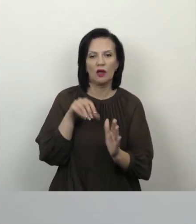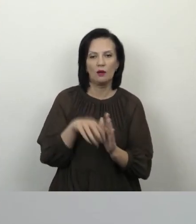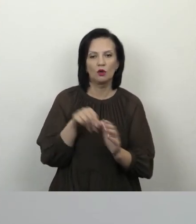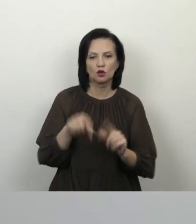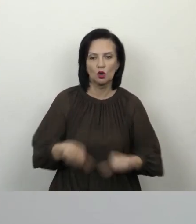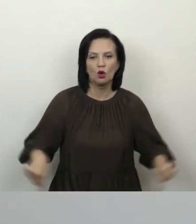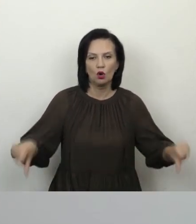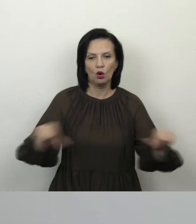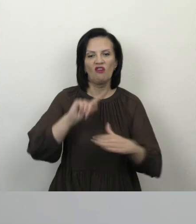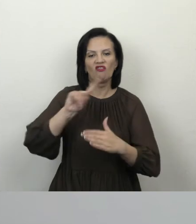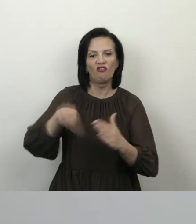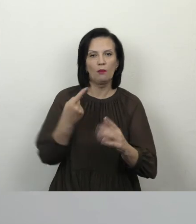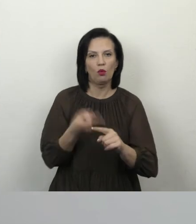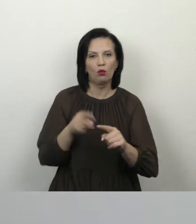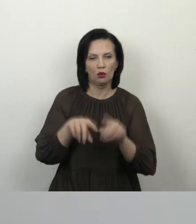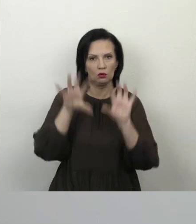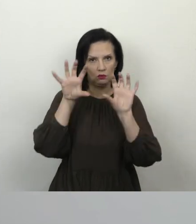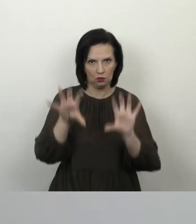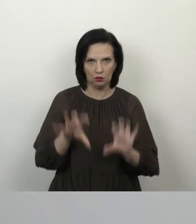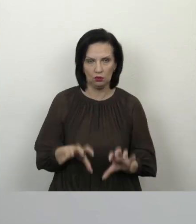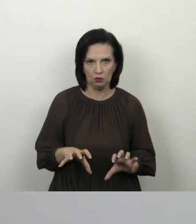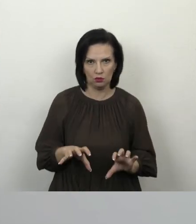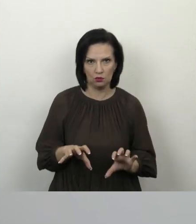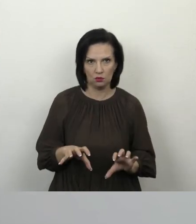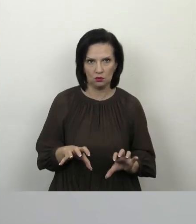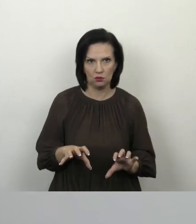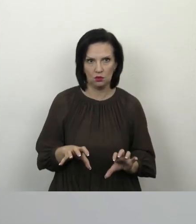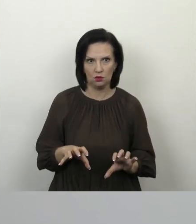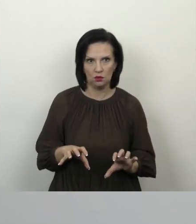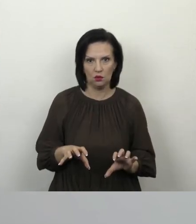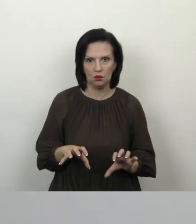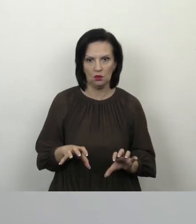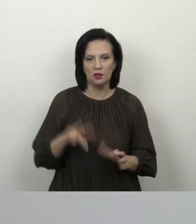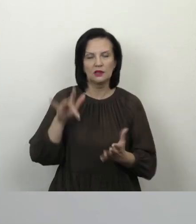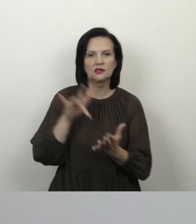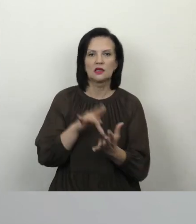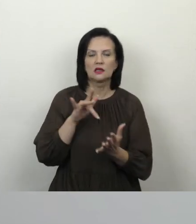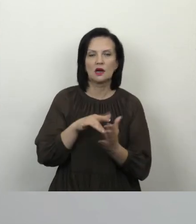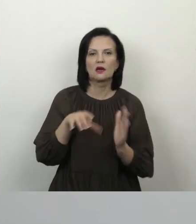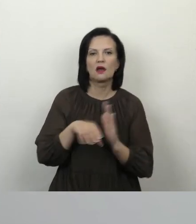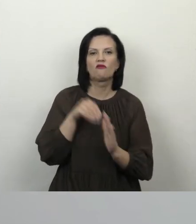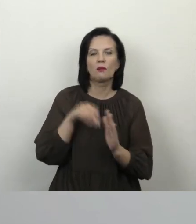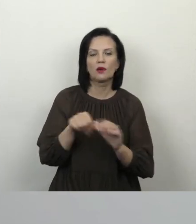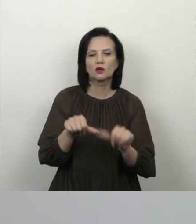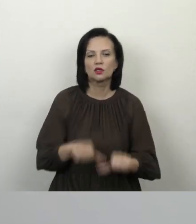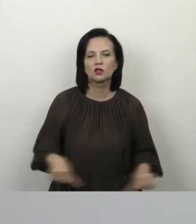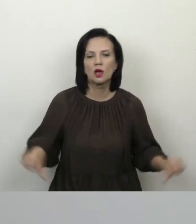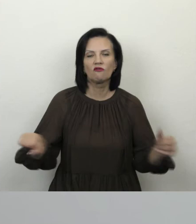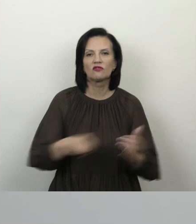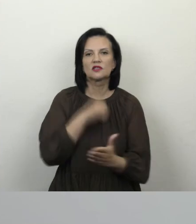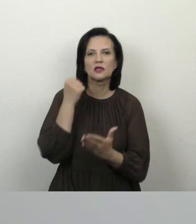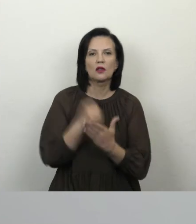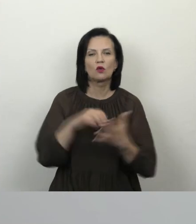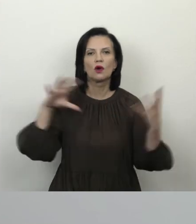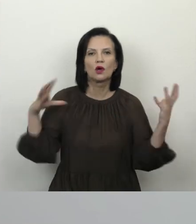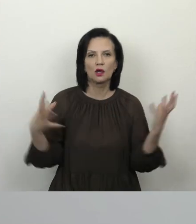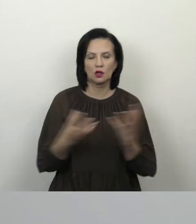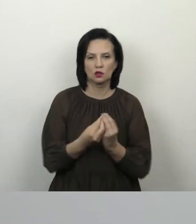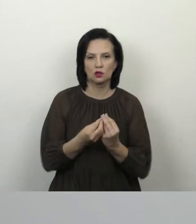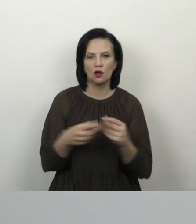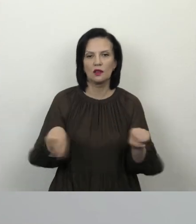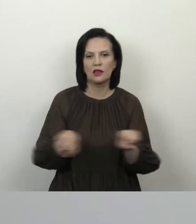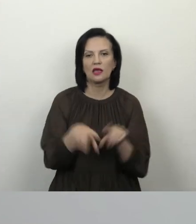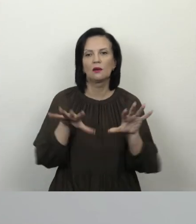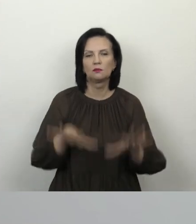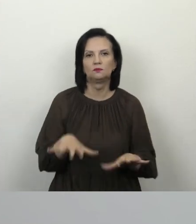the Territorial Election Commission does not comply with the code requirements, the Central Election Commission can establish